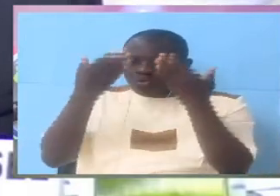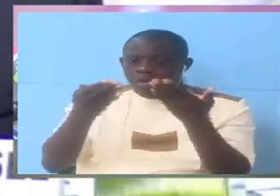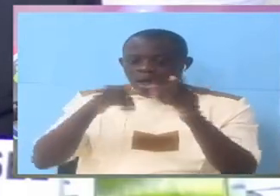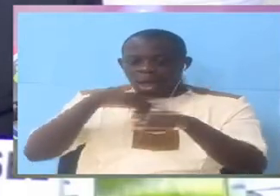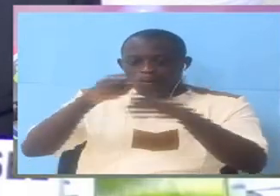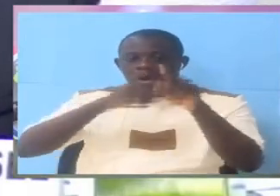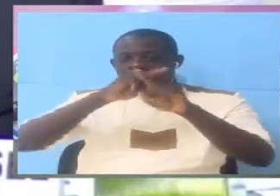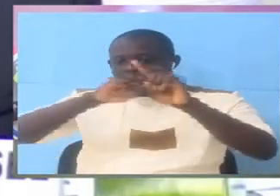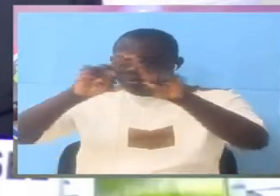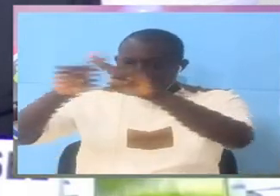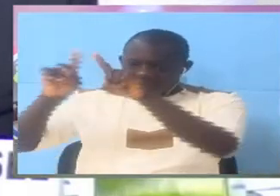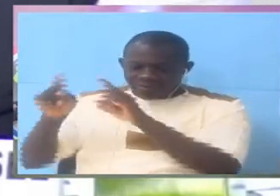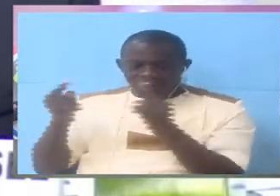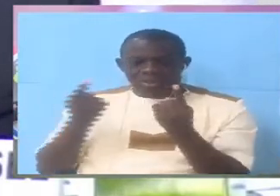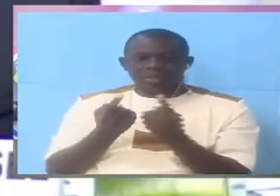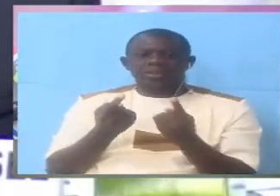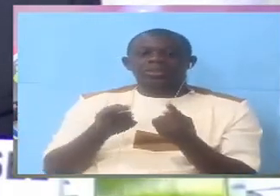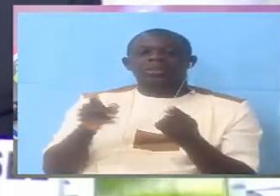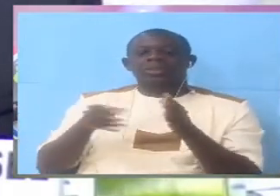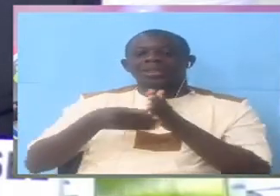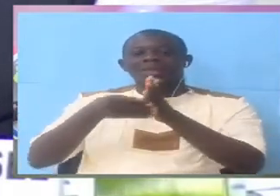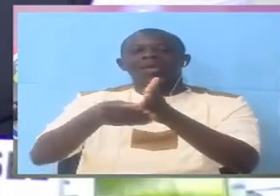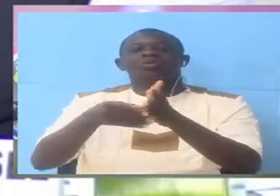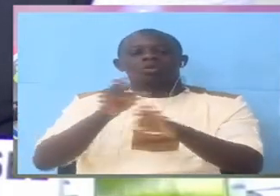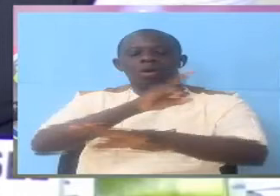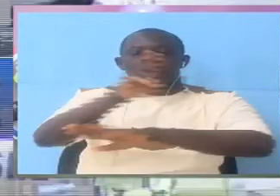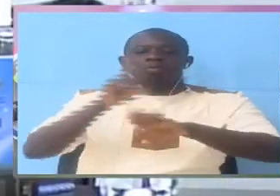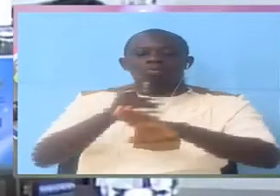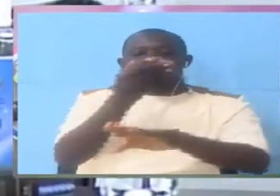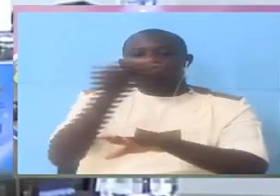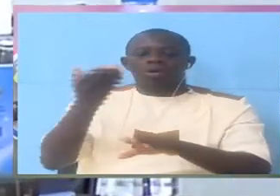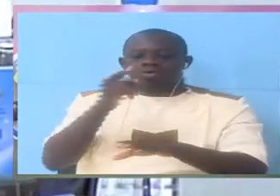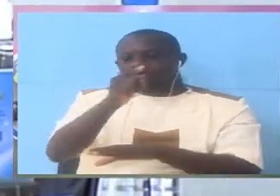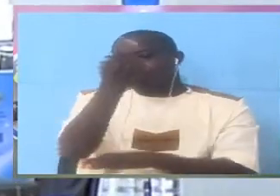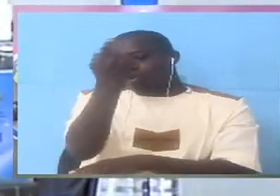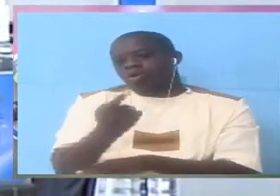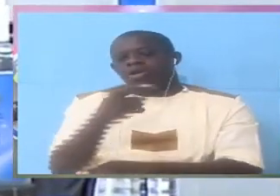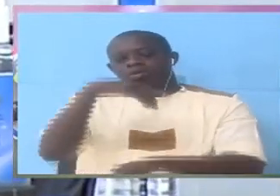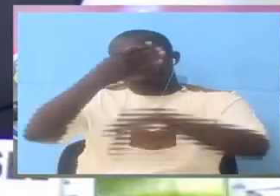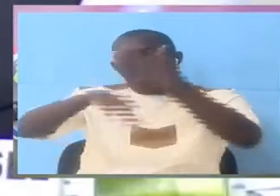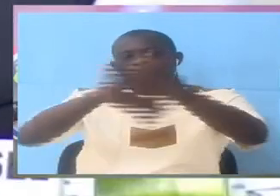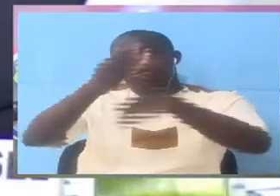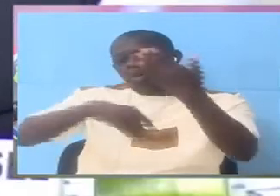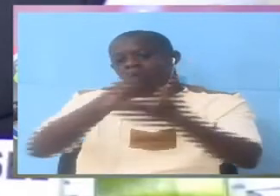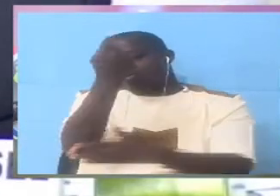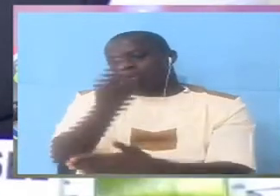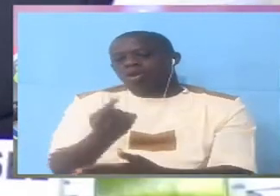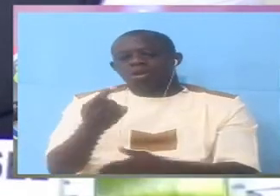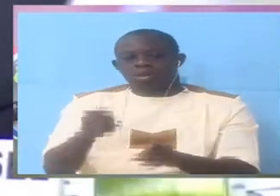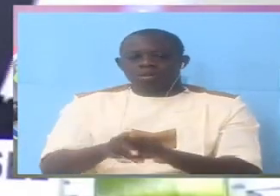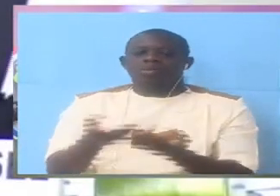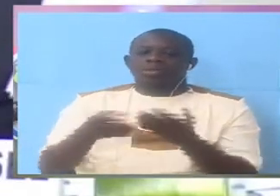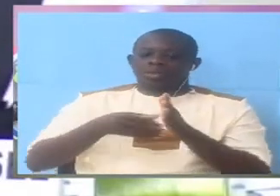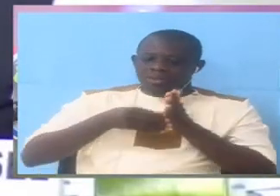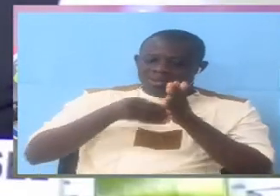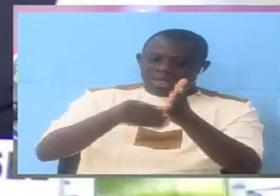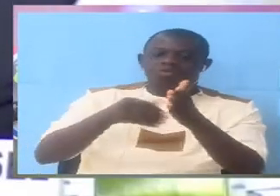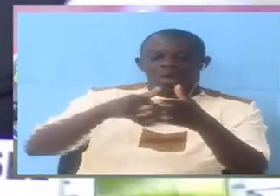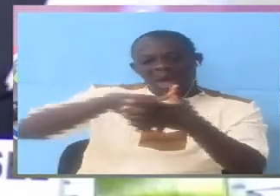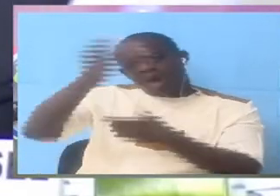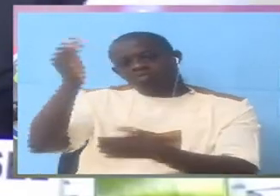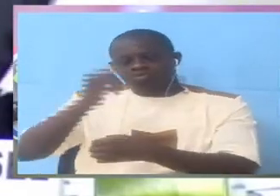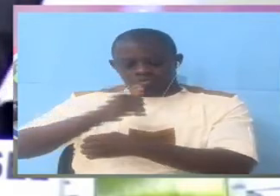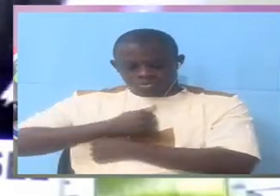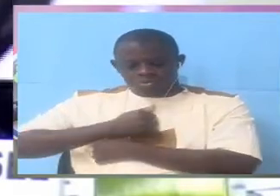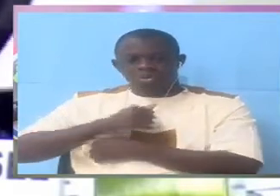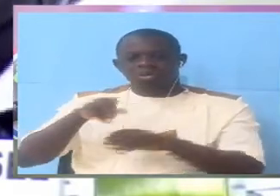You just playing games. You are just playing games. external security, counter-espionage,